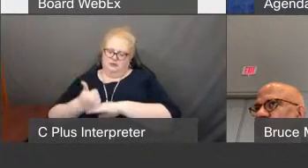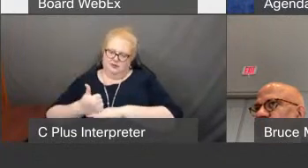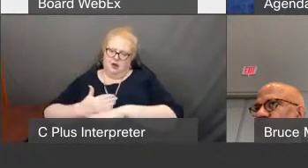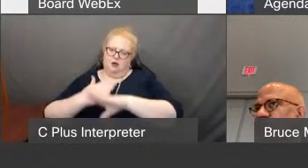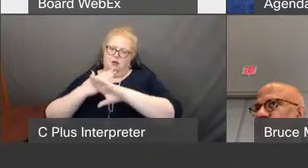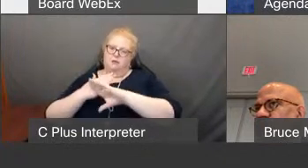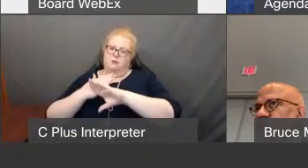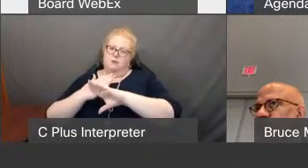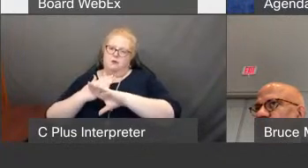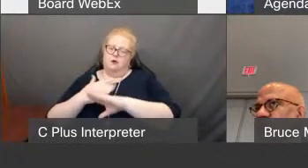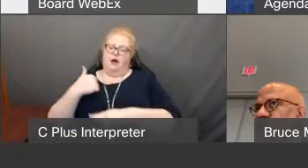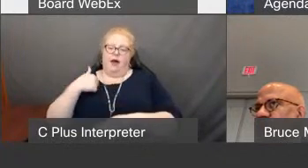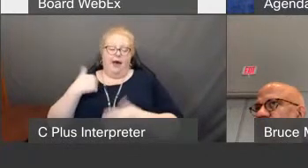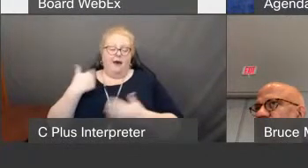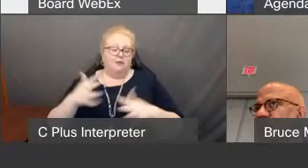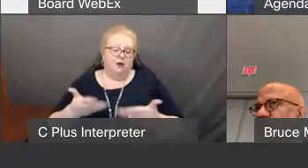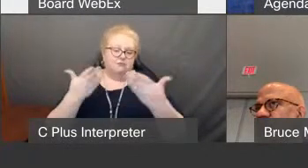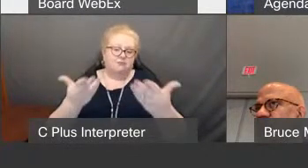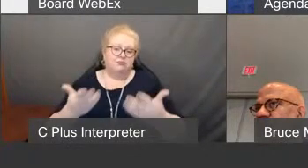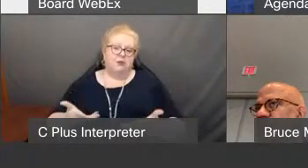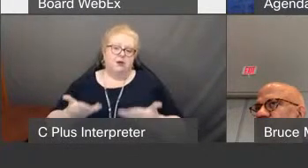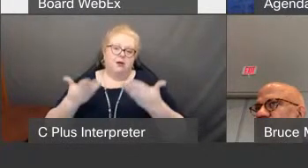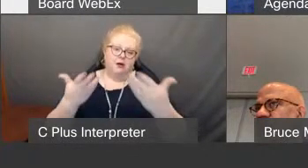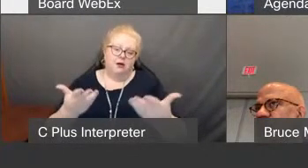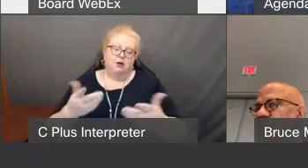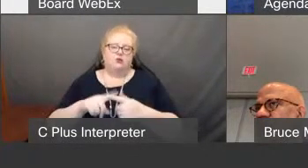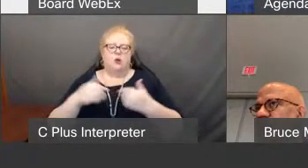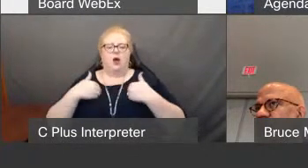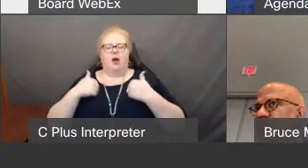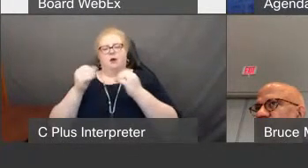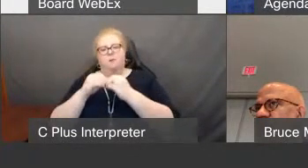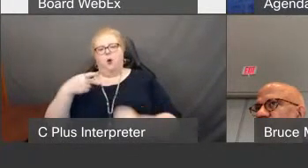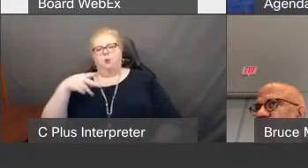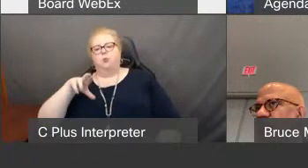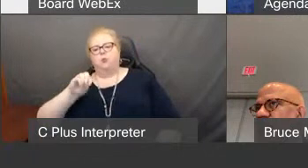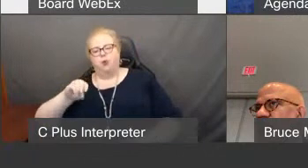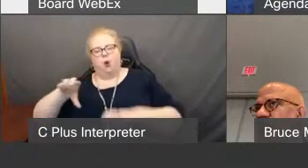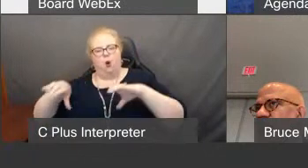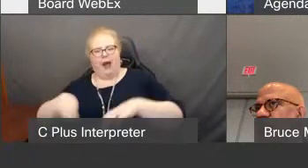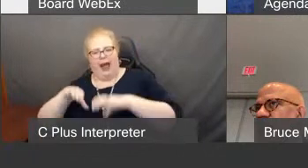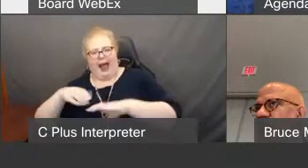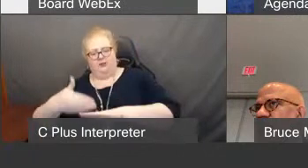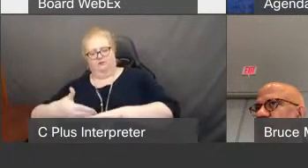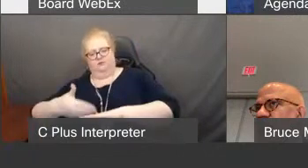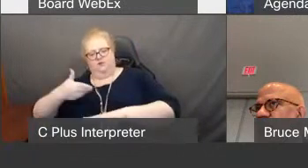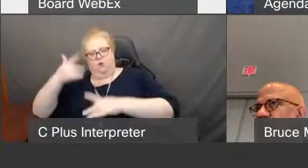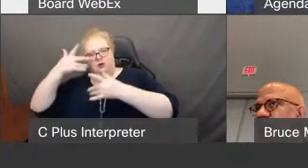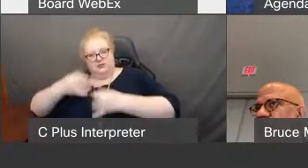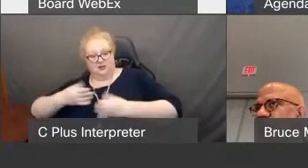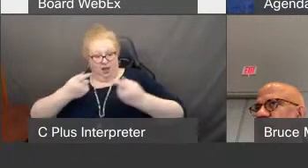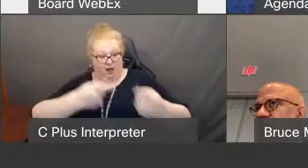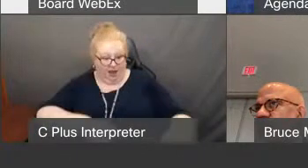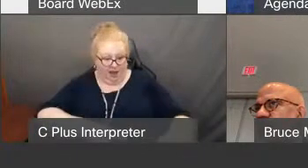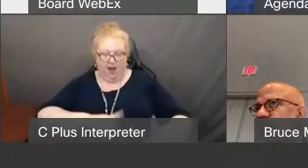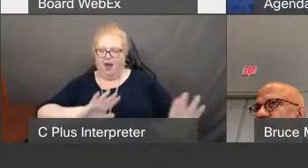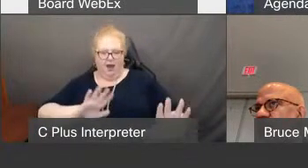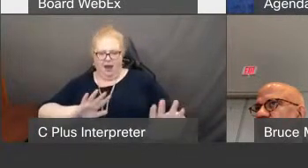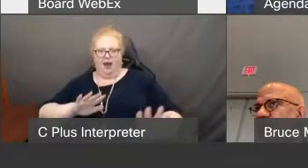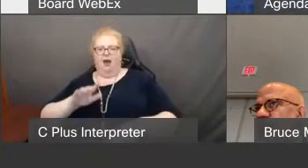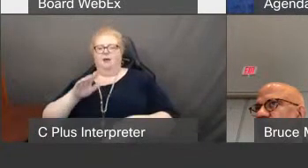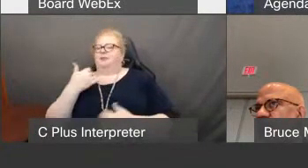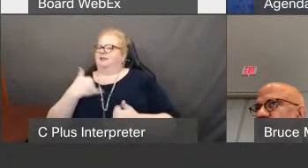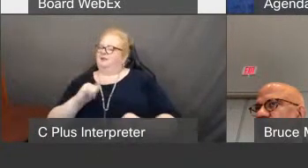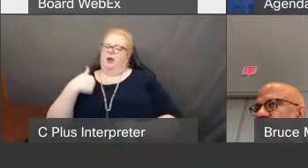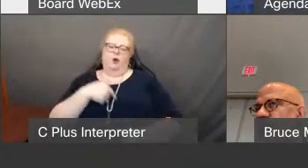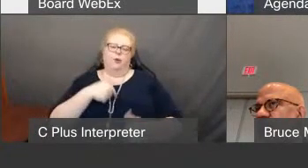formats for a proactive approach to address some things, and we still only respond to complaints. And